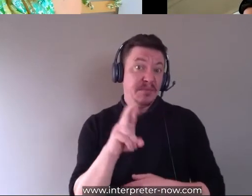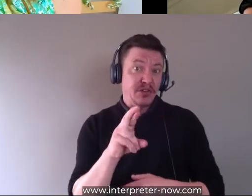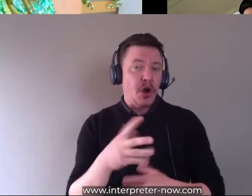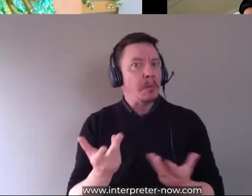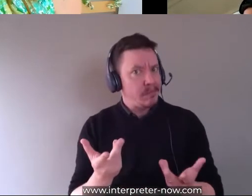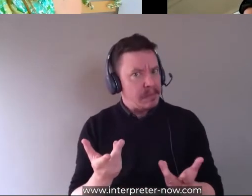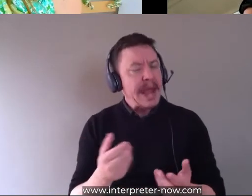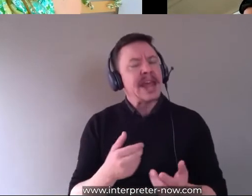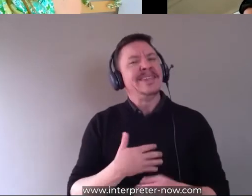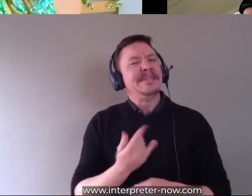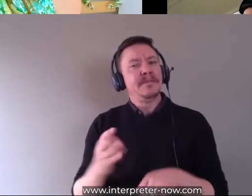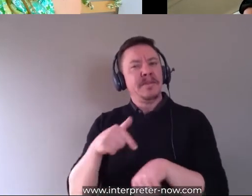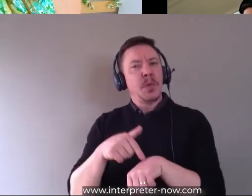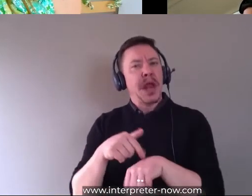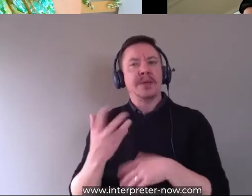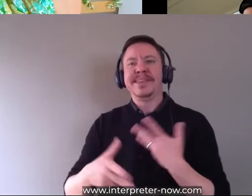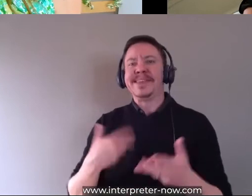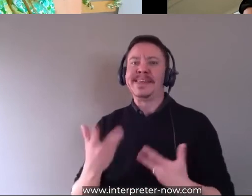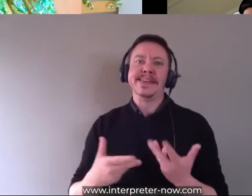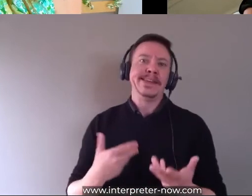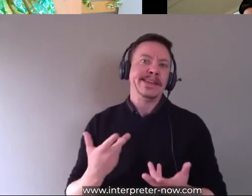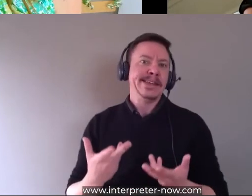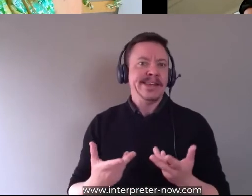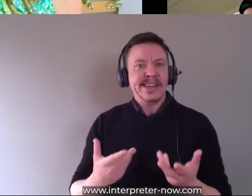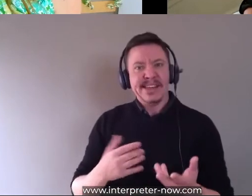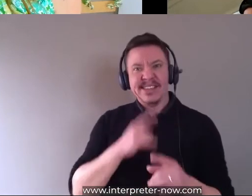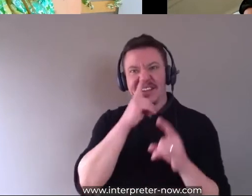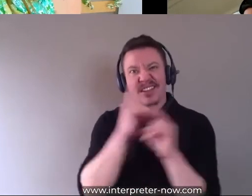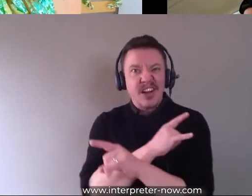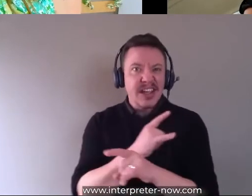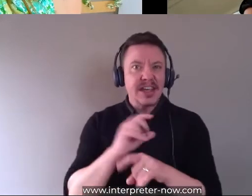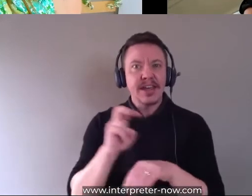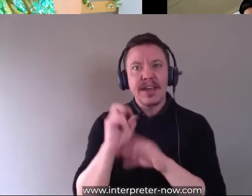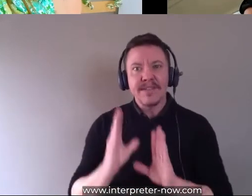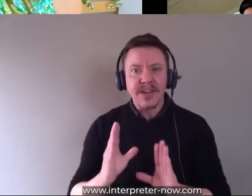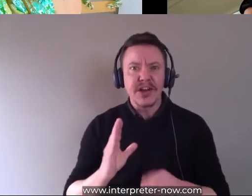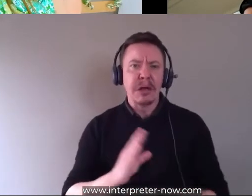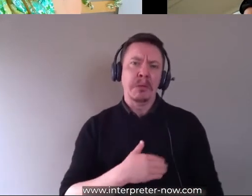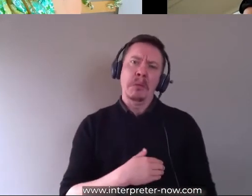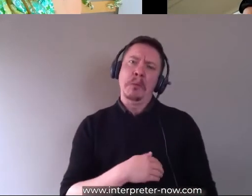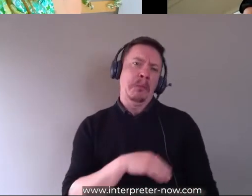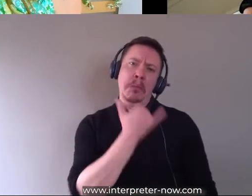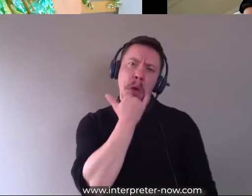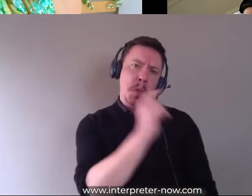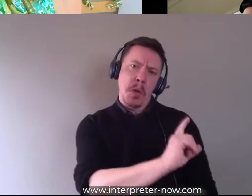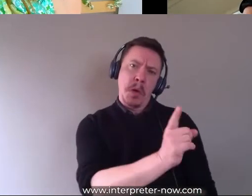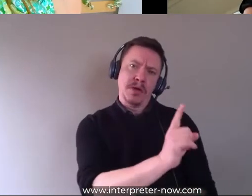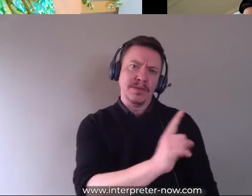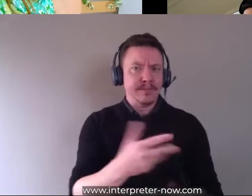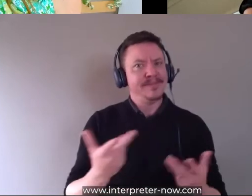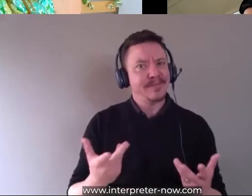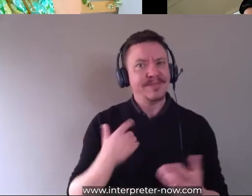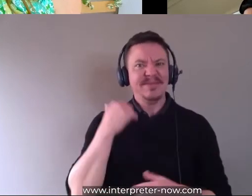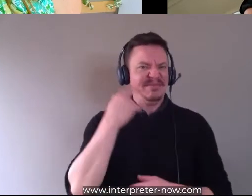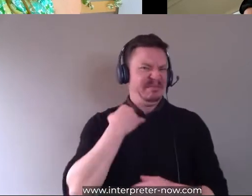a few kind of snarky investors who wanted to tell me why I was wrong and why this idea